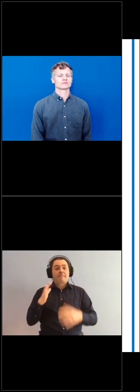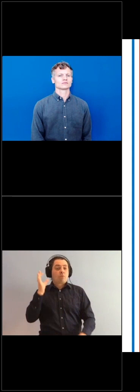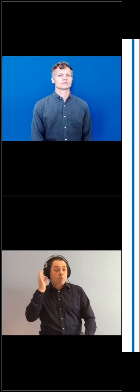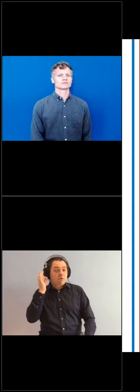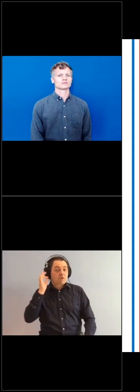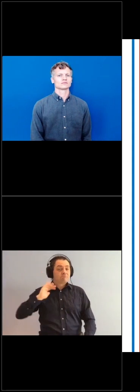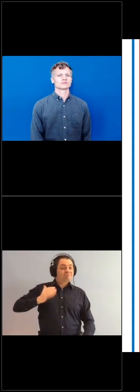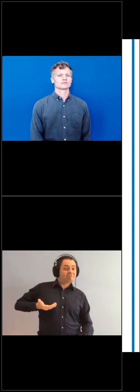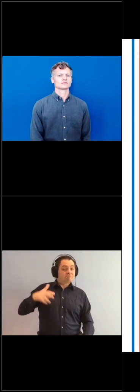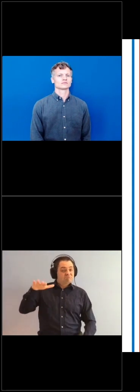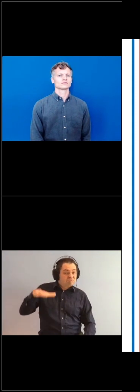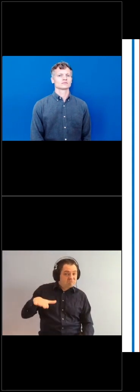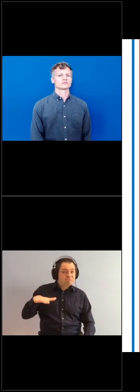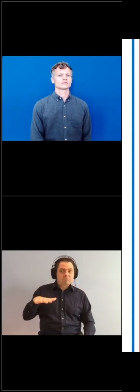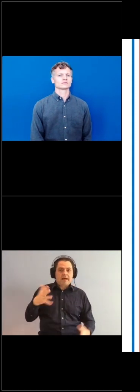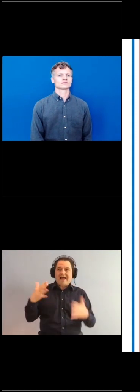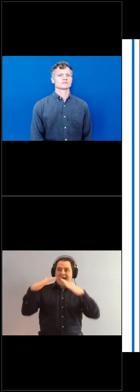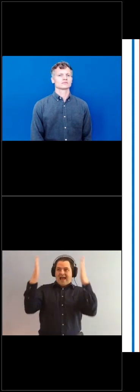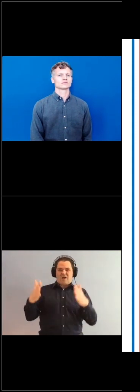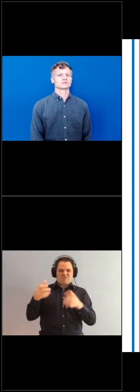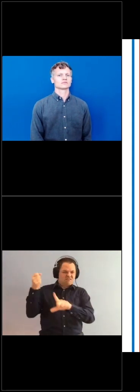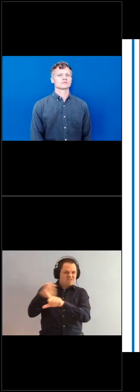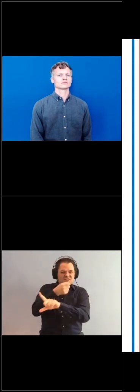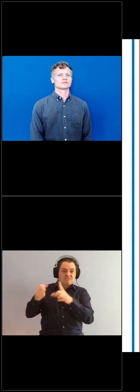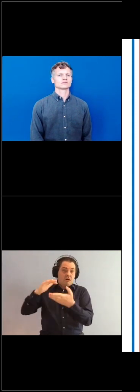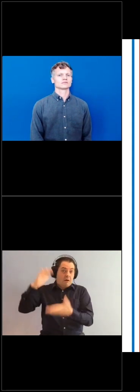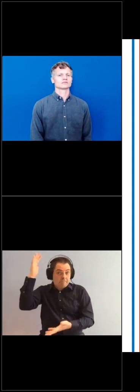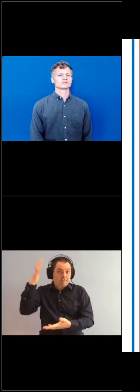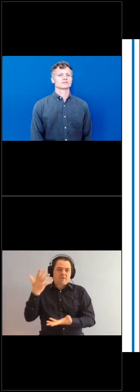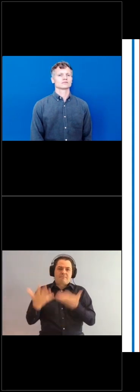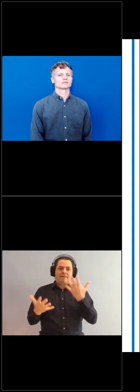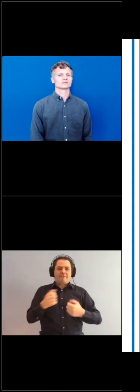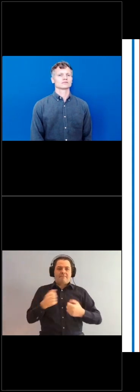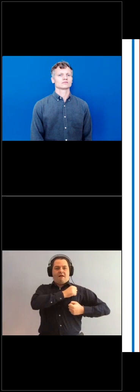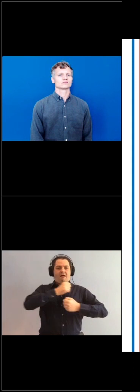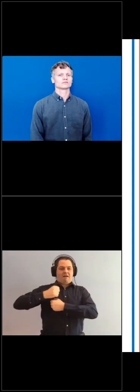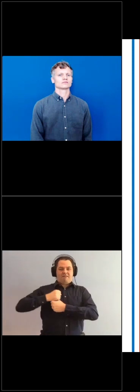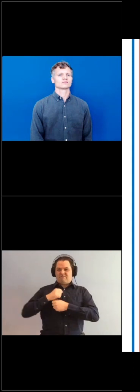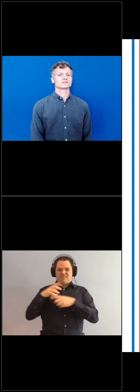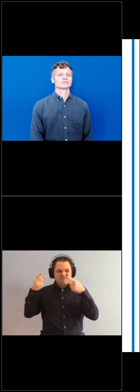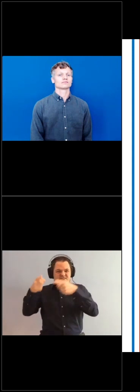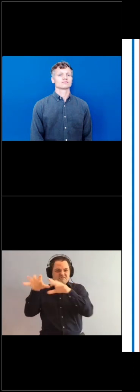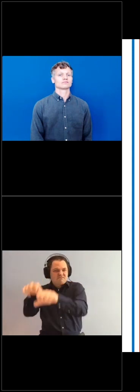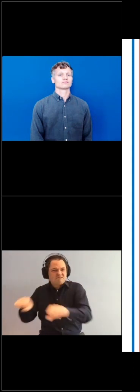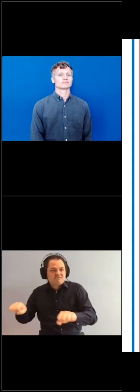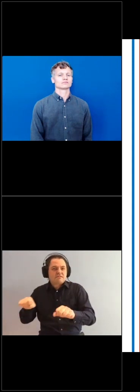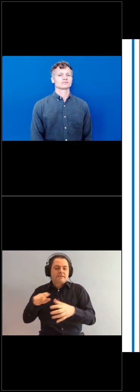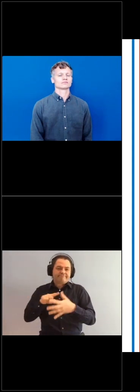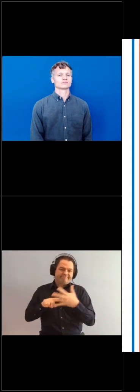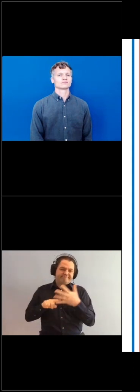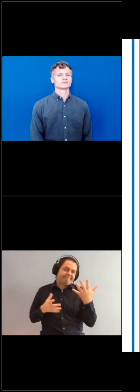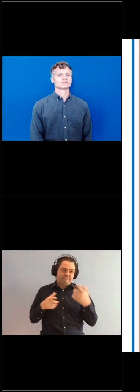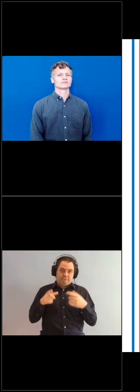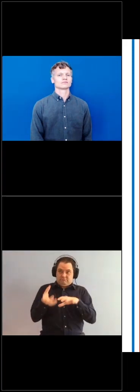domestic violence, or, for example, violence by armed forces due to the collapse of the protection systems in the current COVID